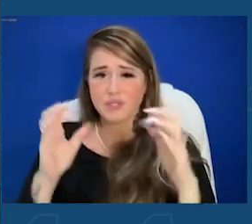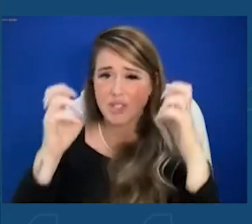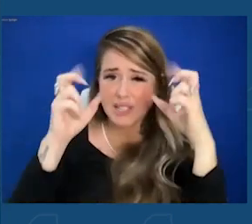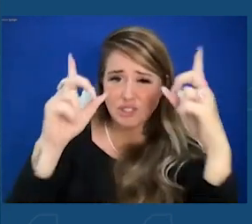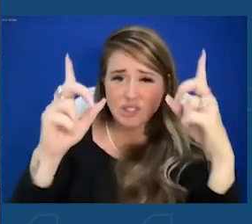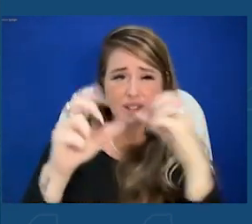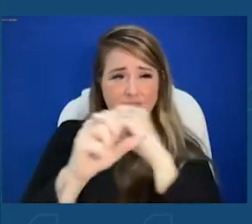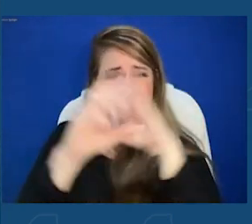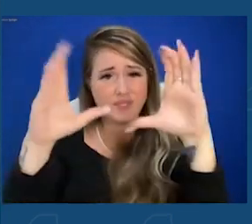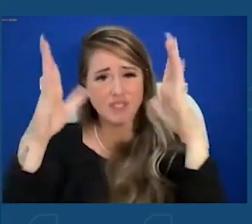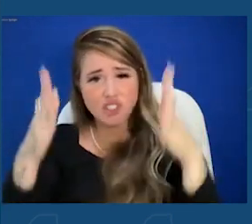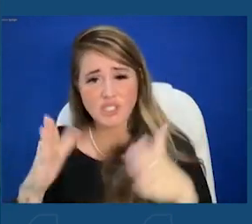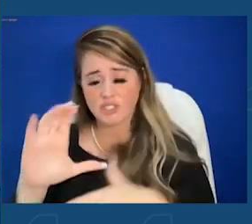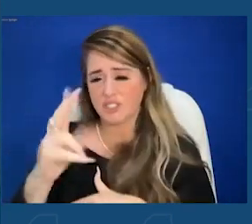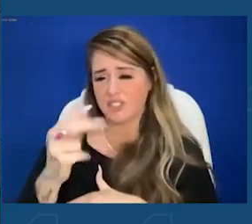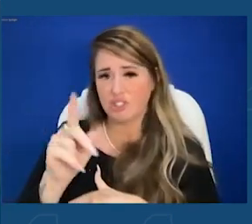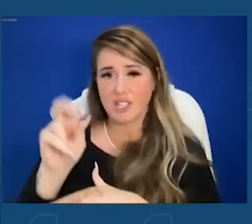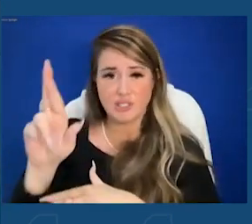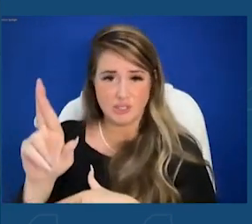SUNY Chancellor.